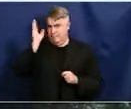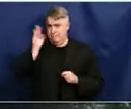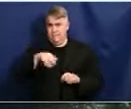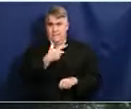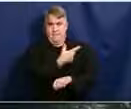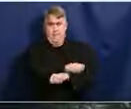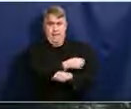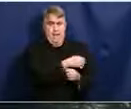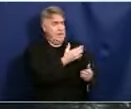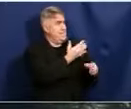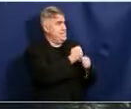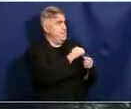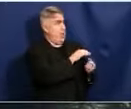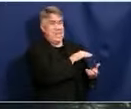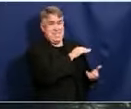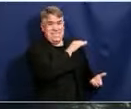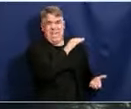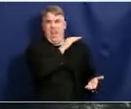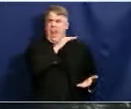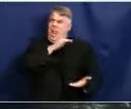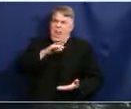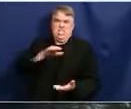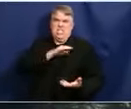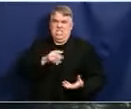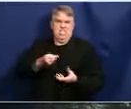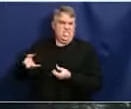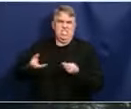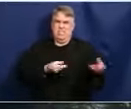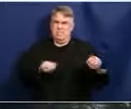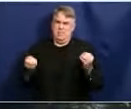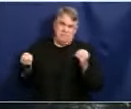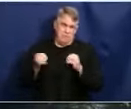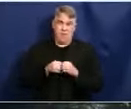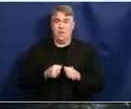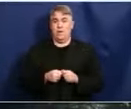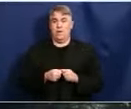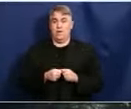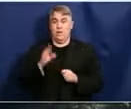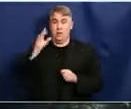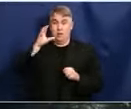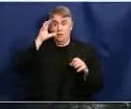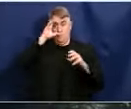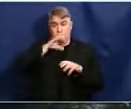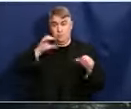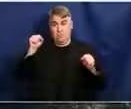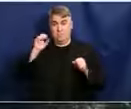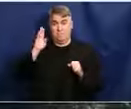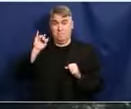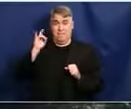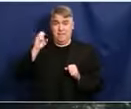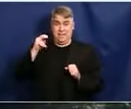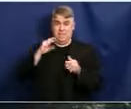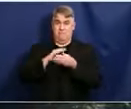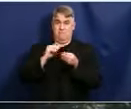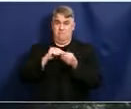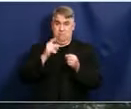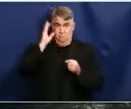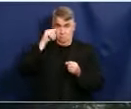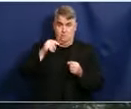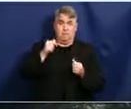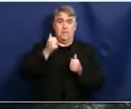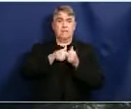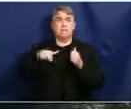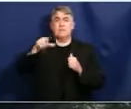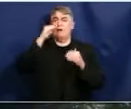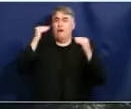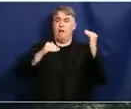hope very soon. I love watching President Biden say the vaccine will be available for every adult by May. We're in March, so